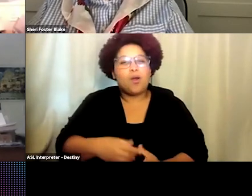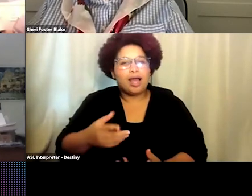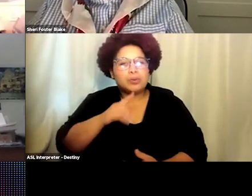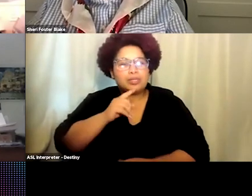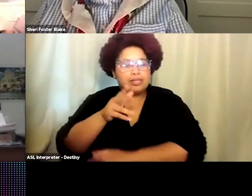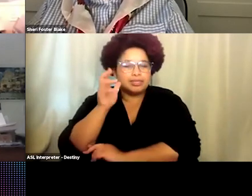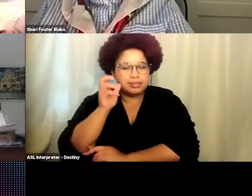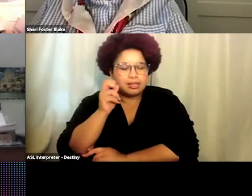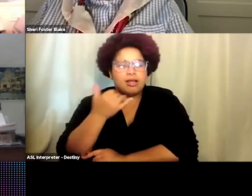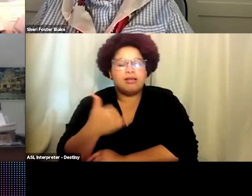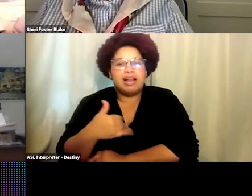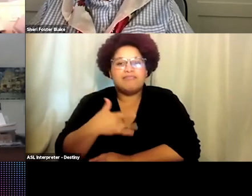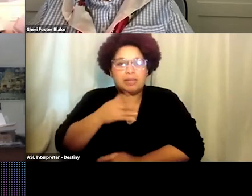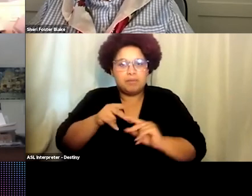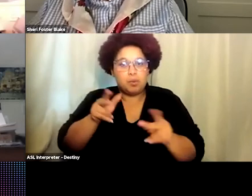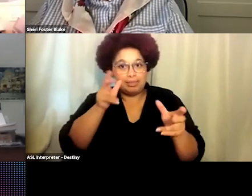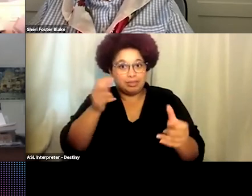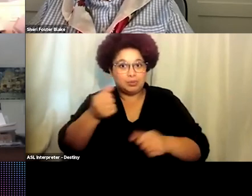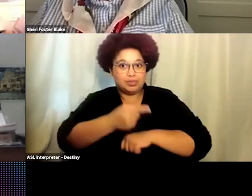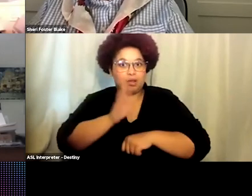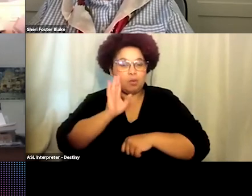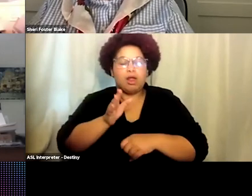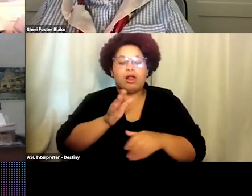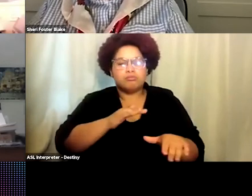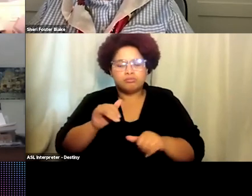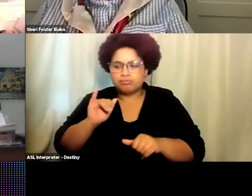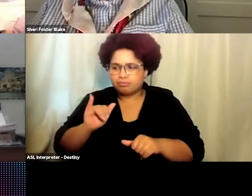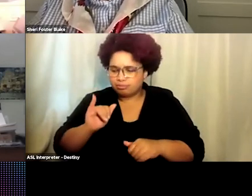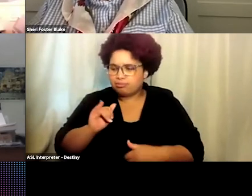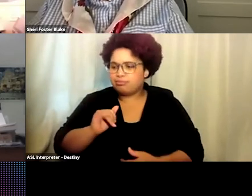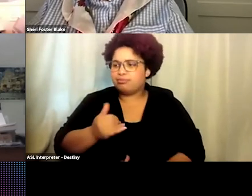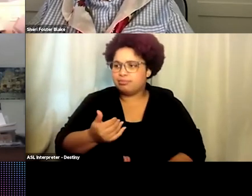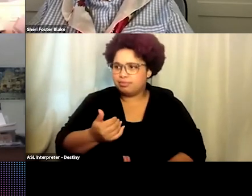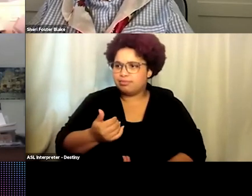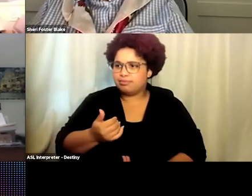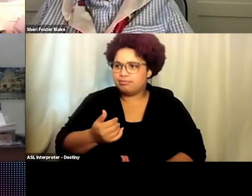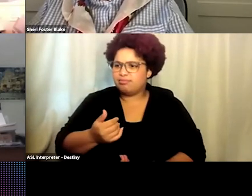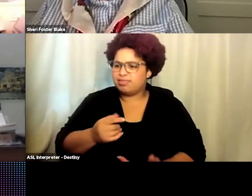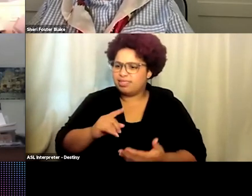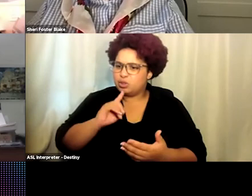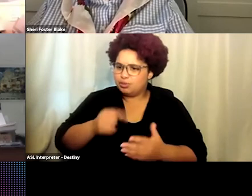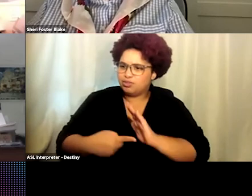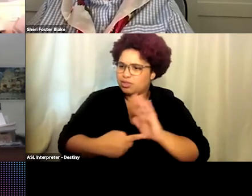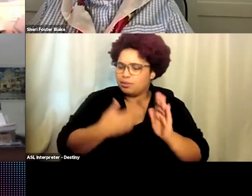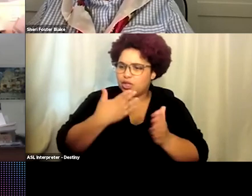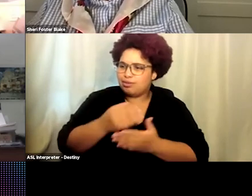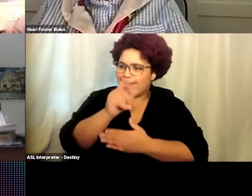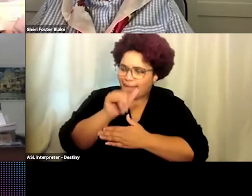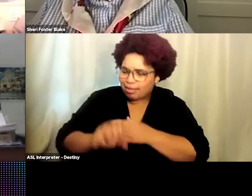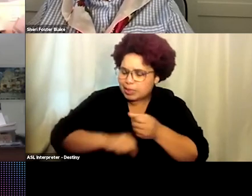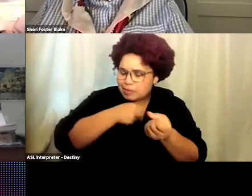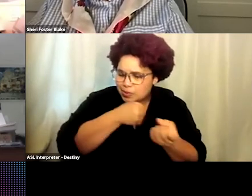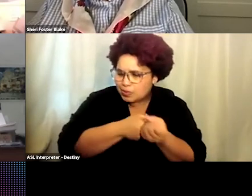today really can have that takeaway of making sure that they are amplifying and being good allies, and making